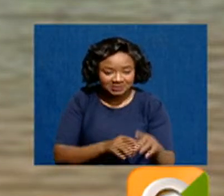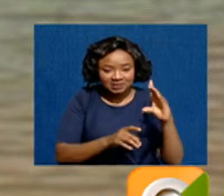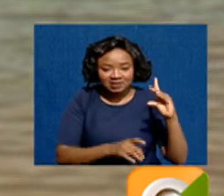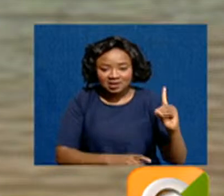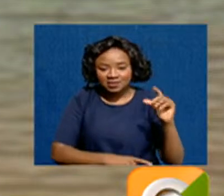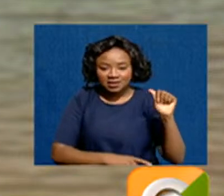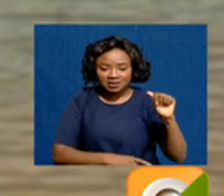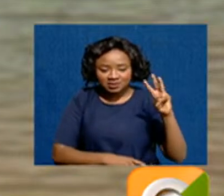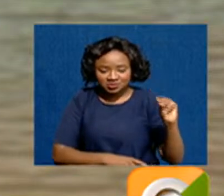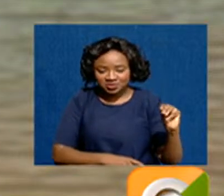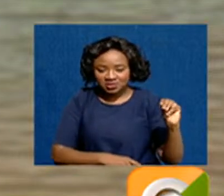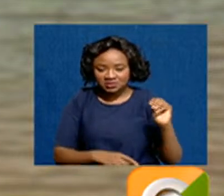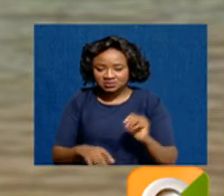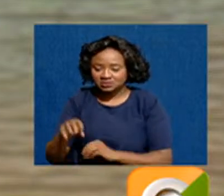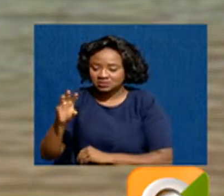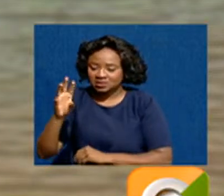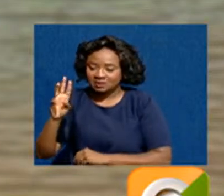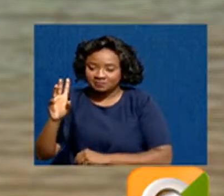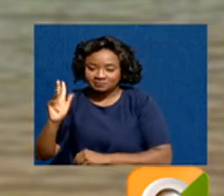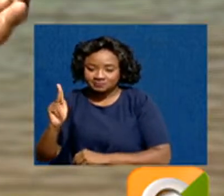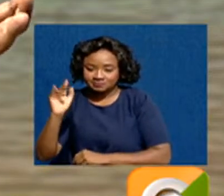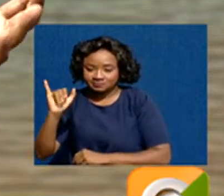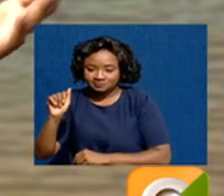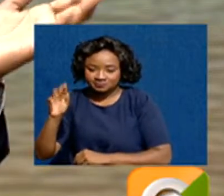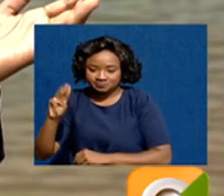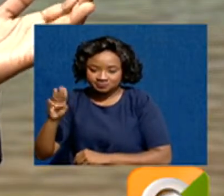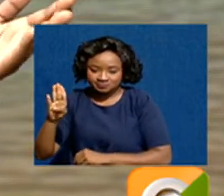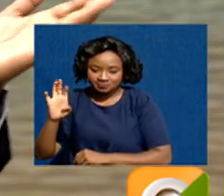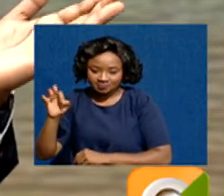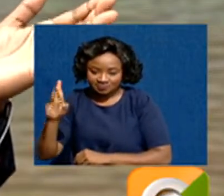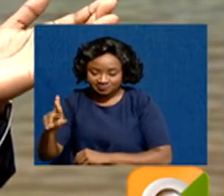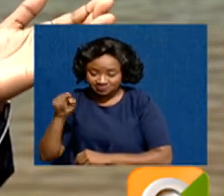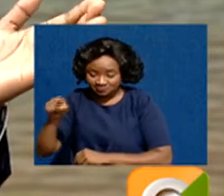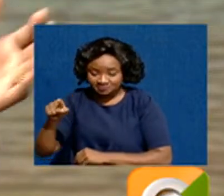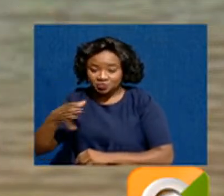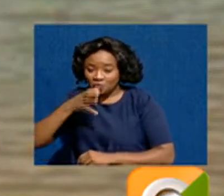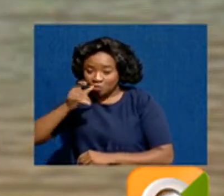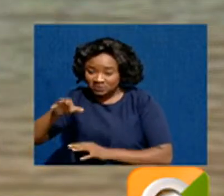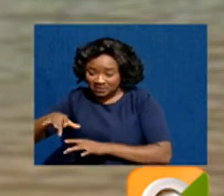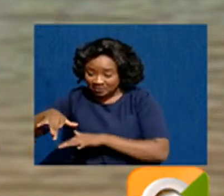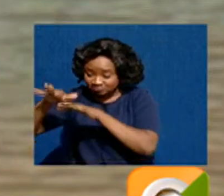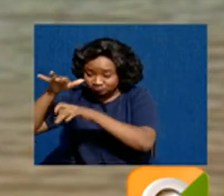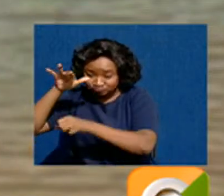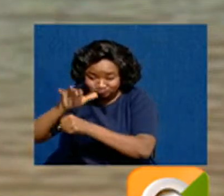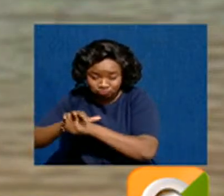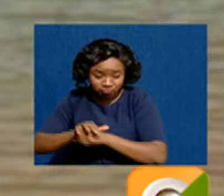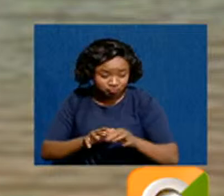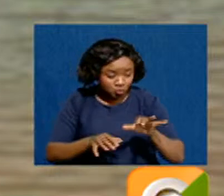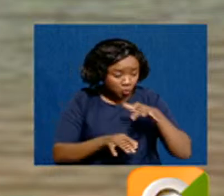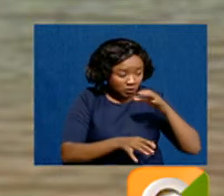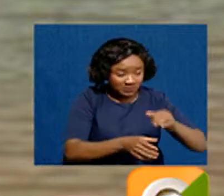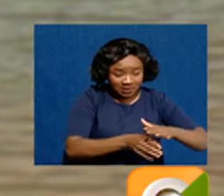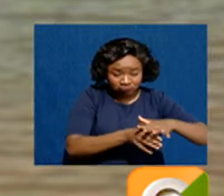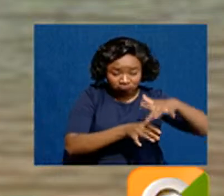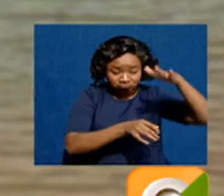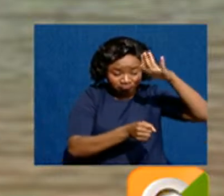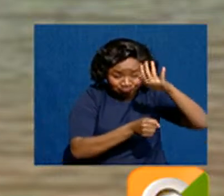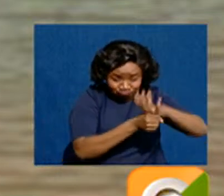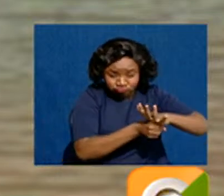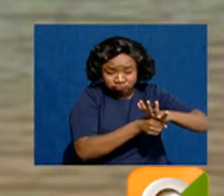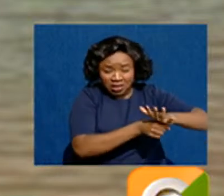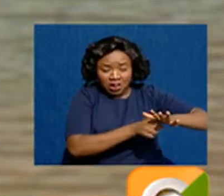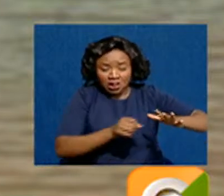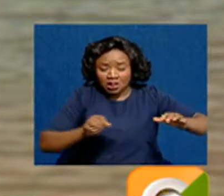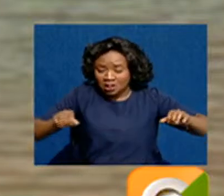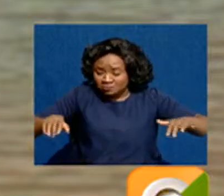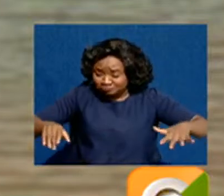discharges, it's not, I've told you, I don't know how to explain to you further than that. The sheer amount of water